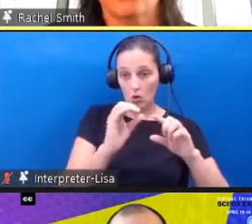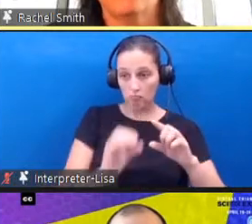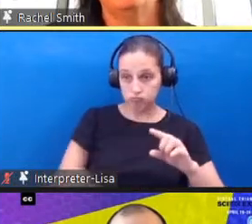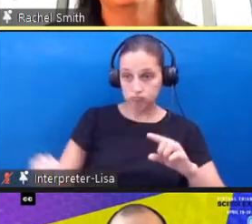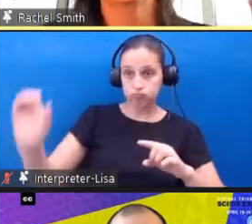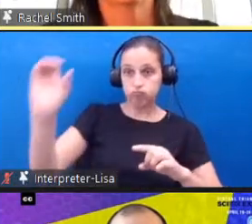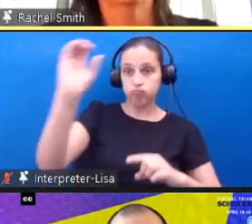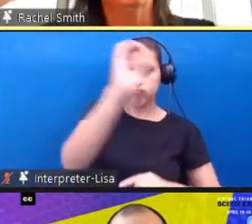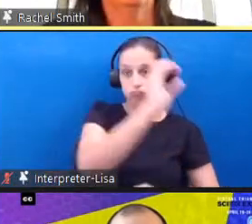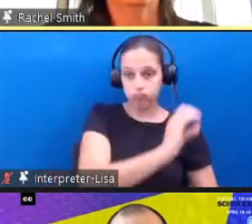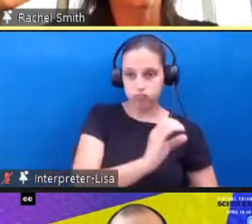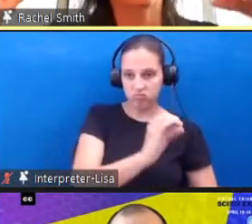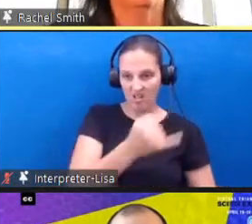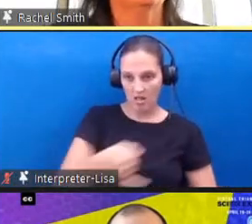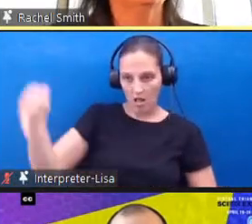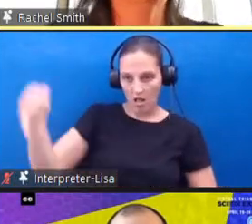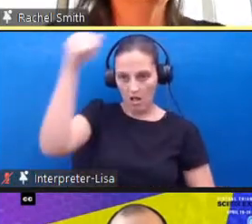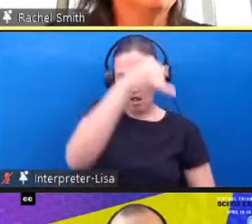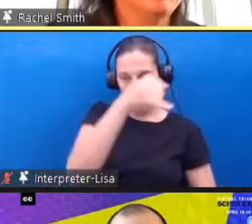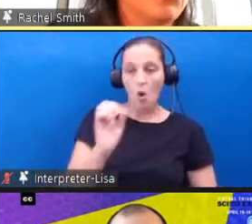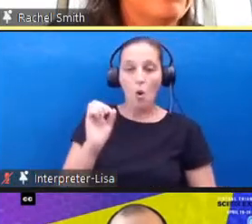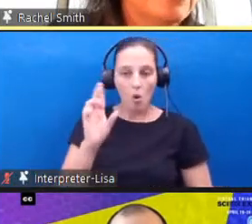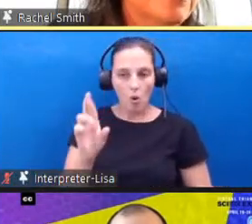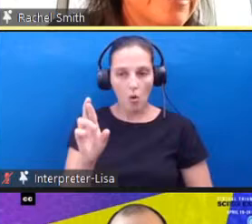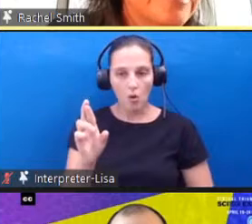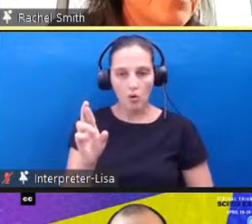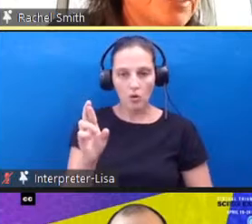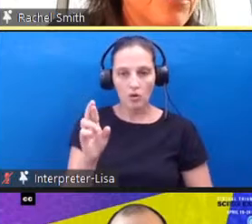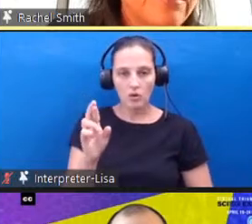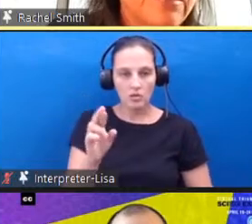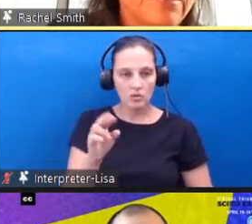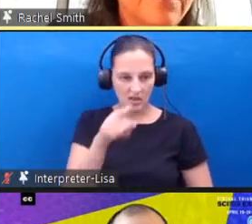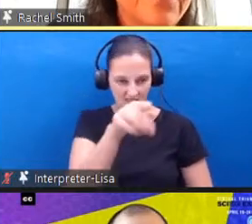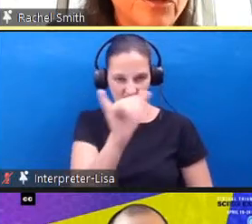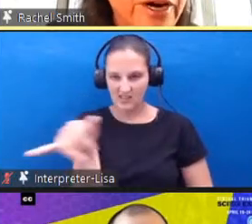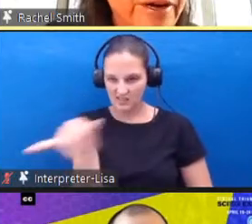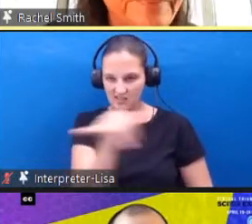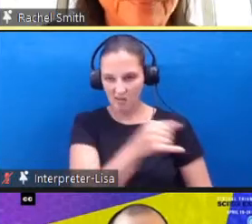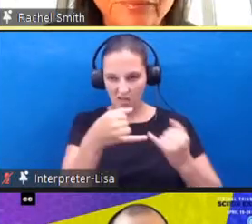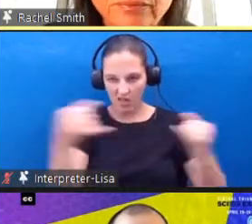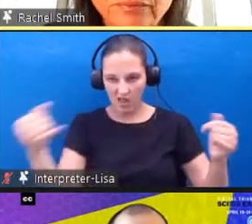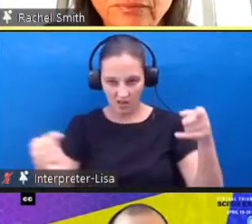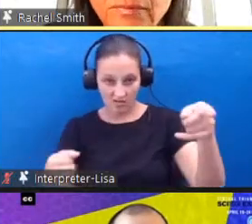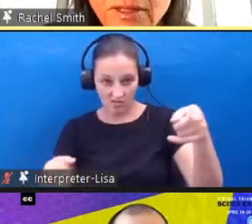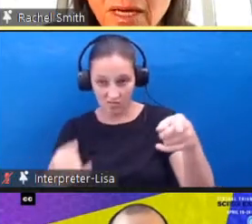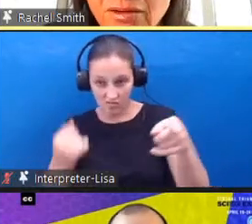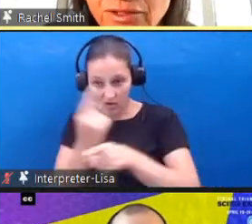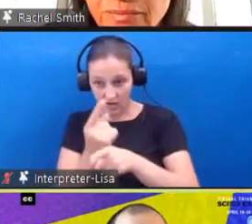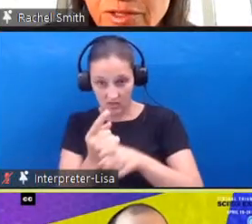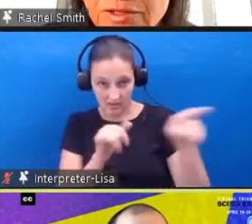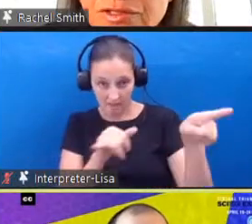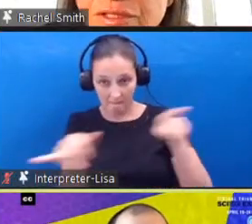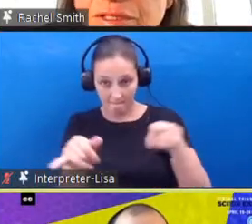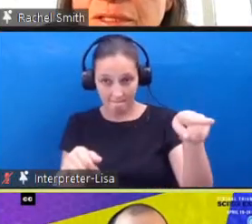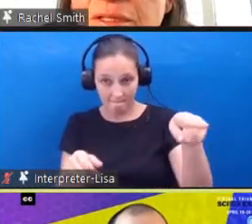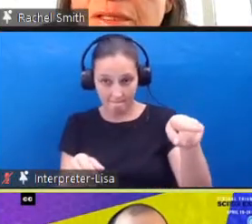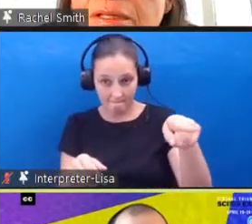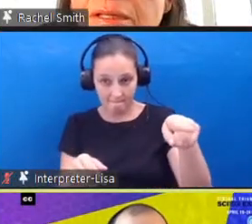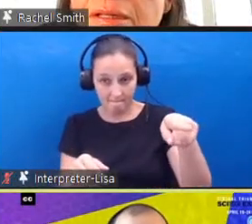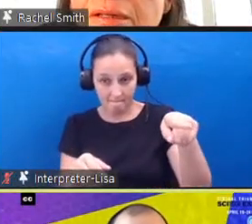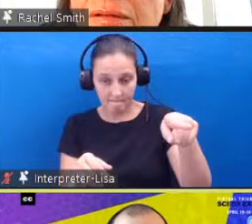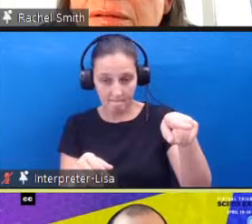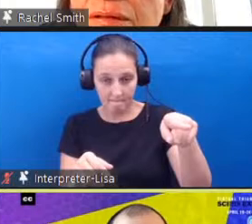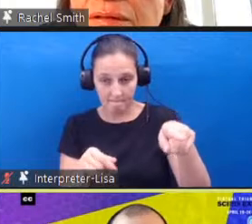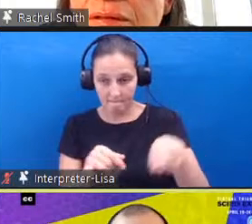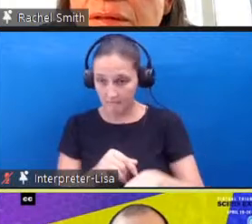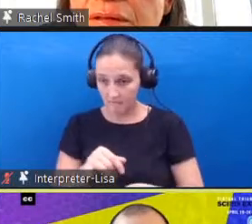or so it's one of these lines up here, I think, right? Possibly. Is